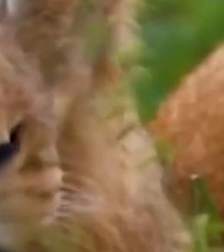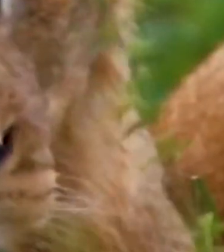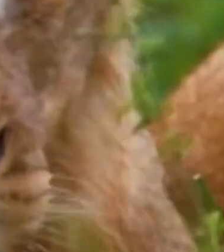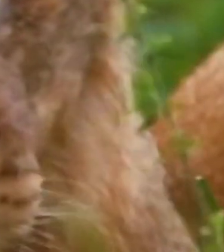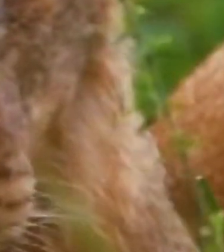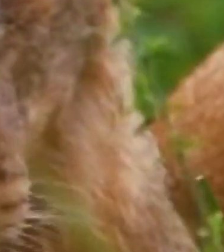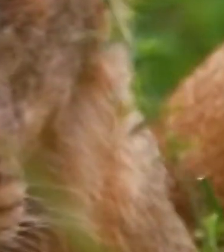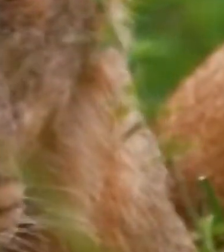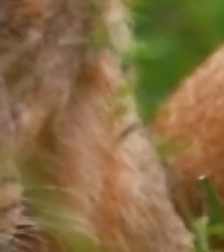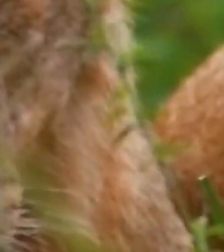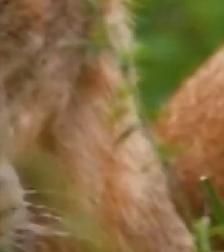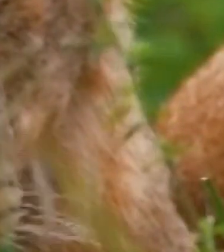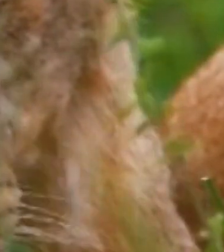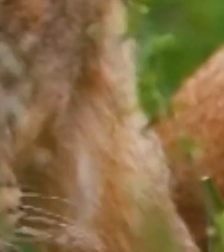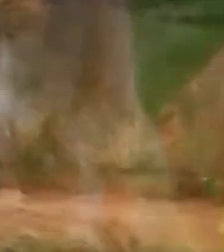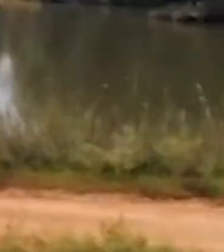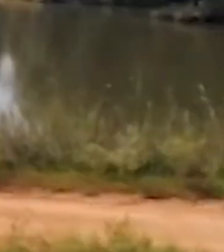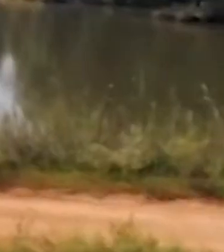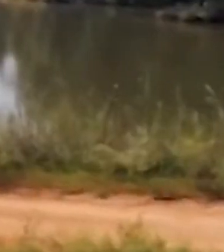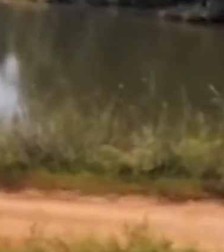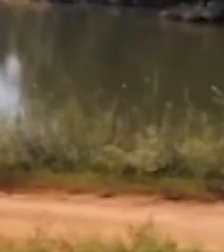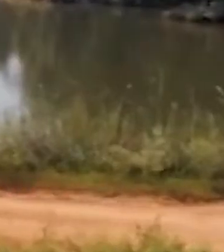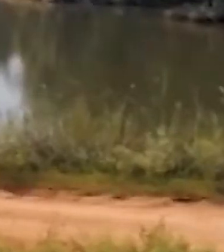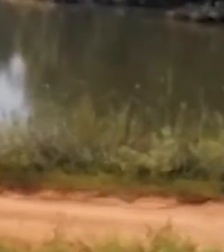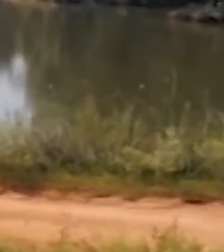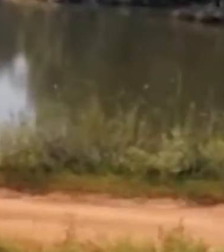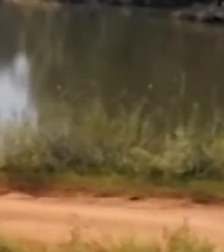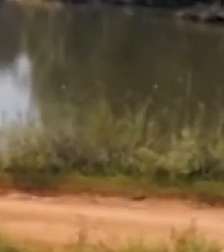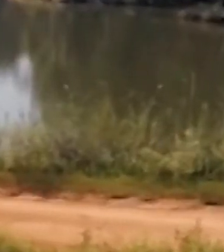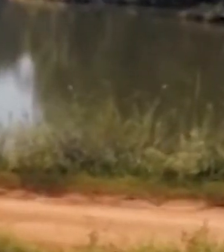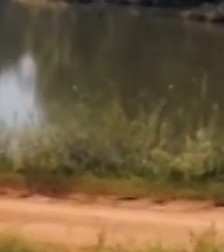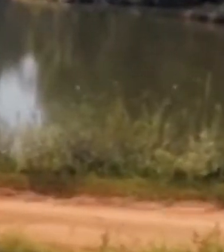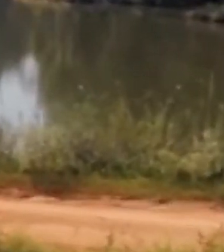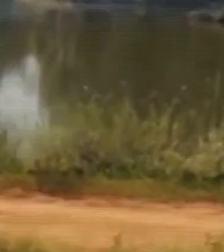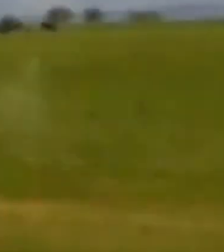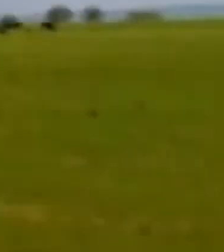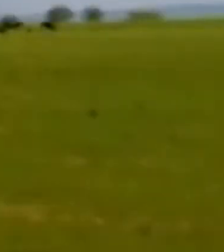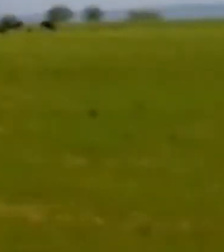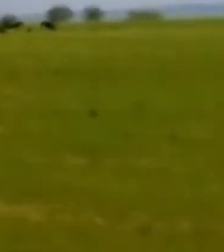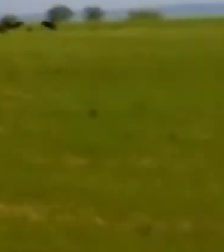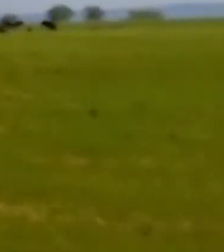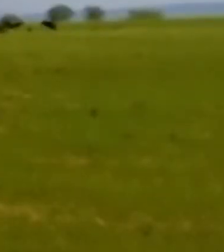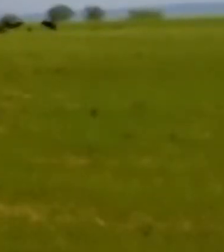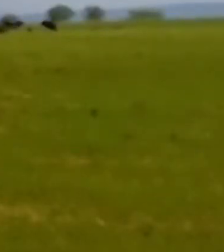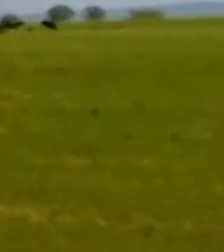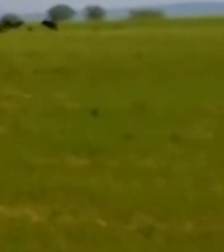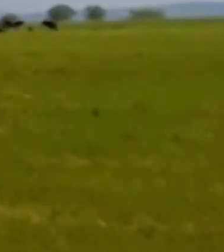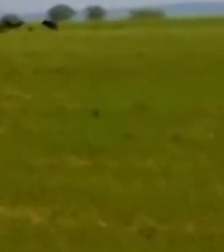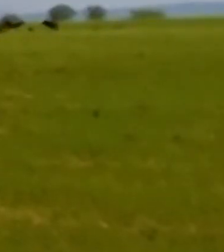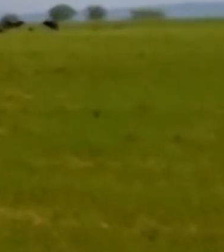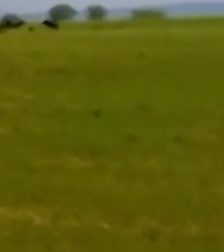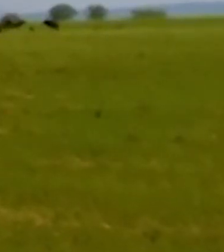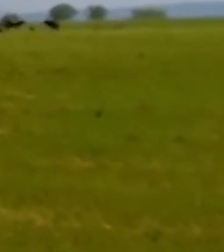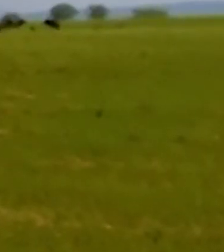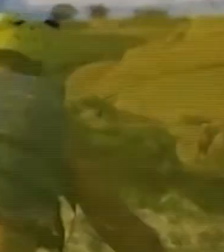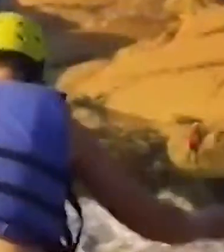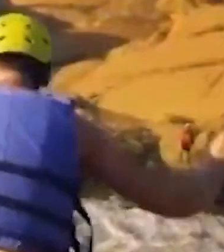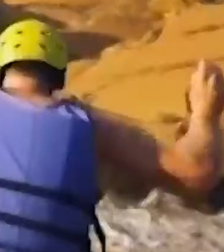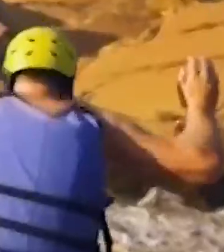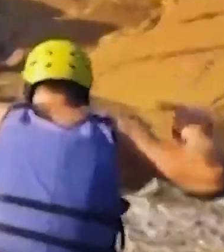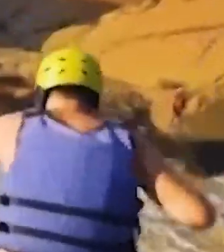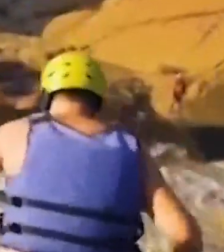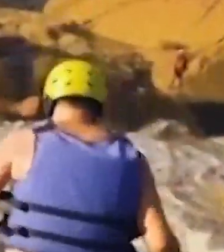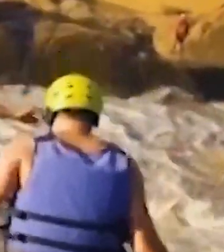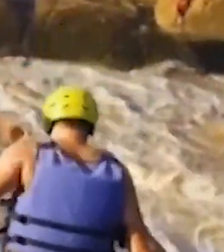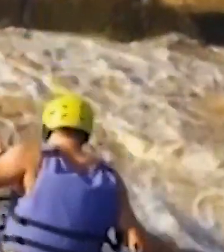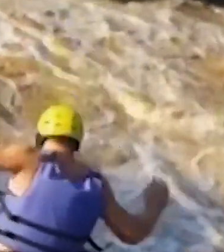worlds, full of wonder. You choose a path to awaken your senses, to feel